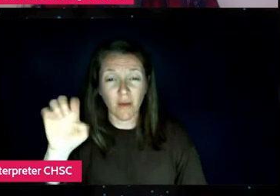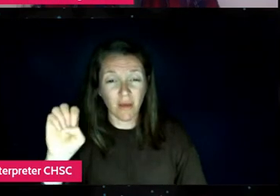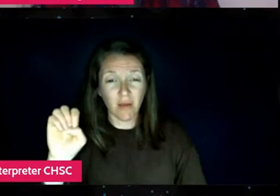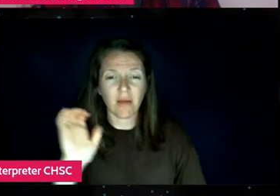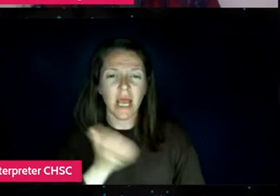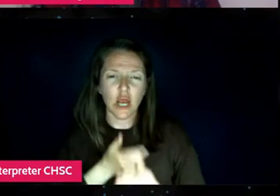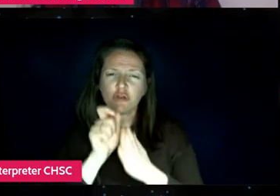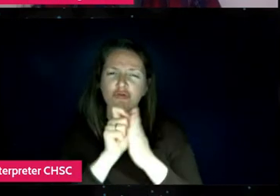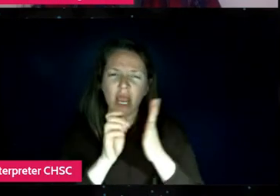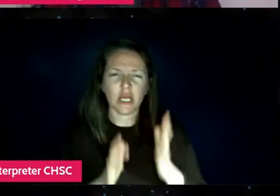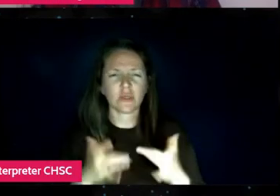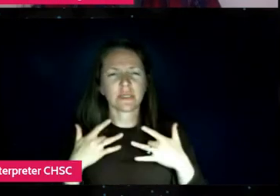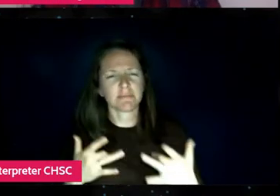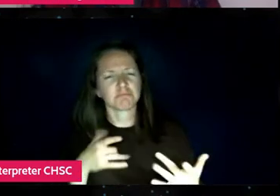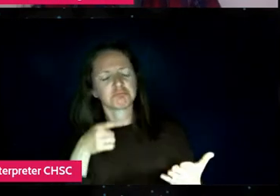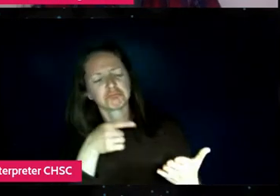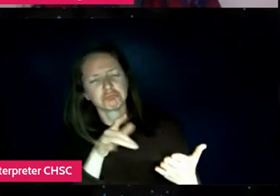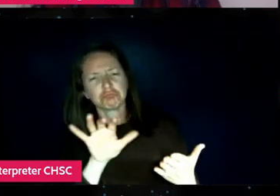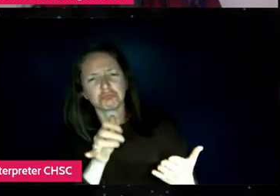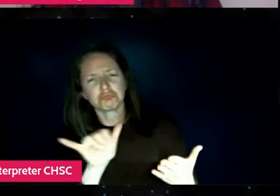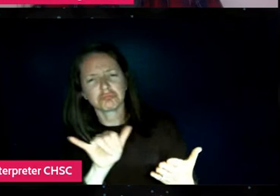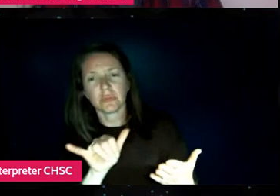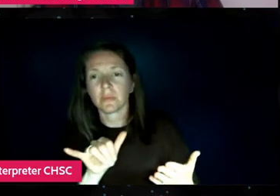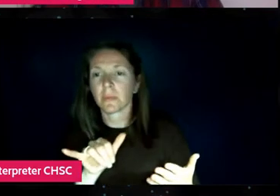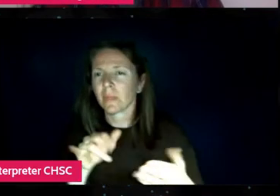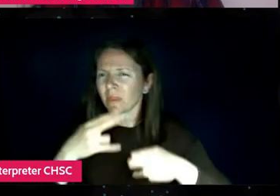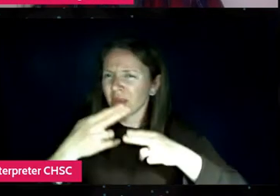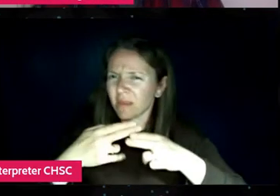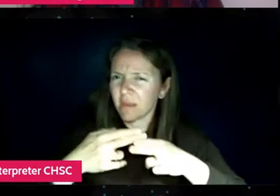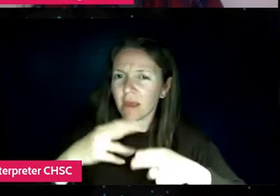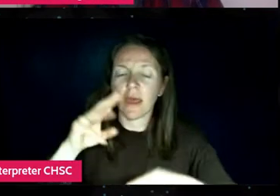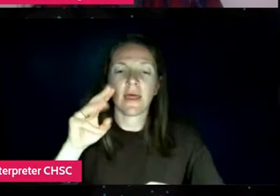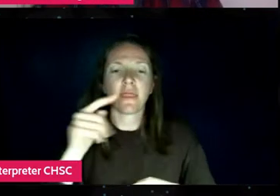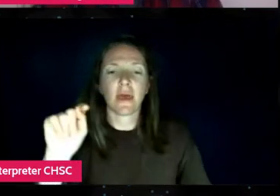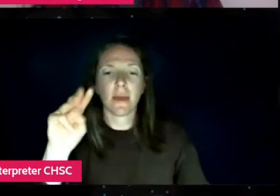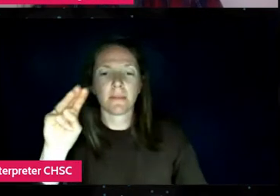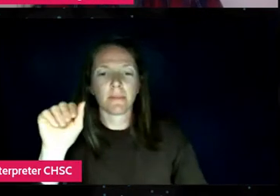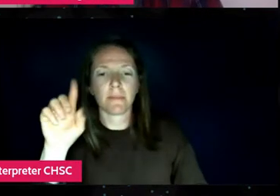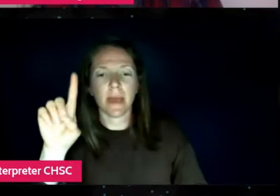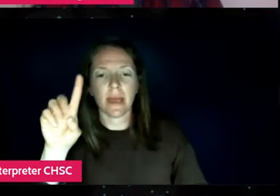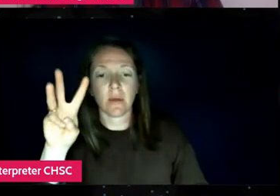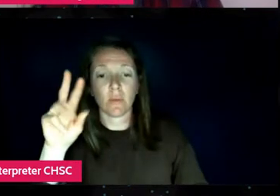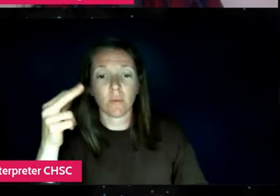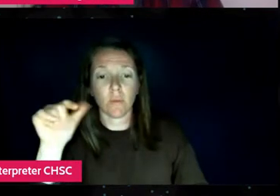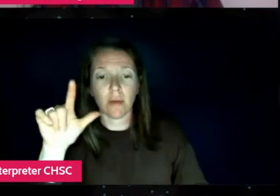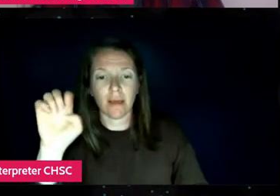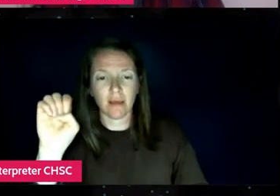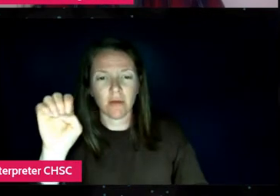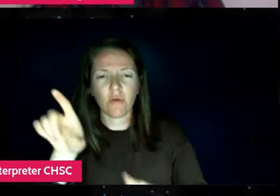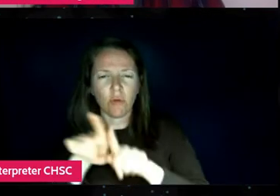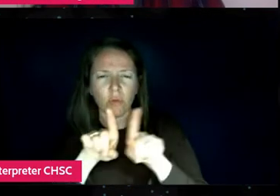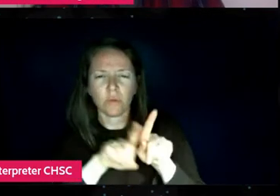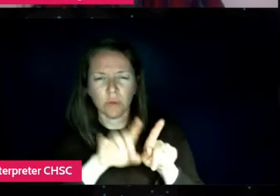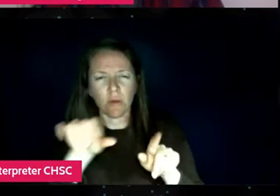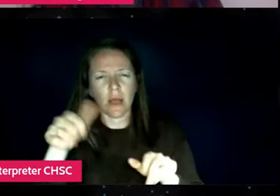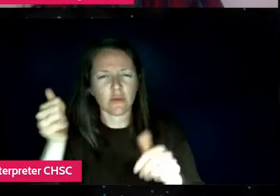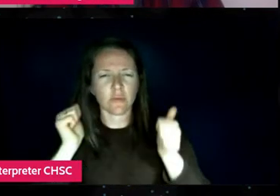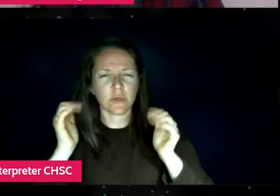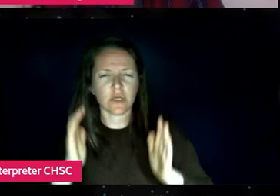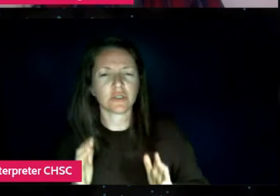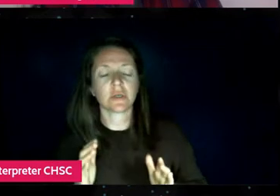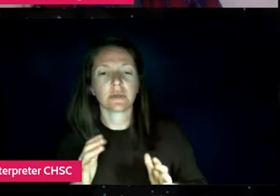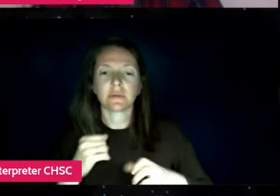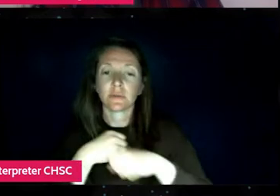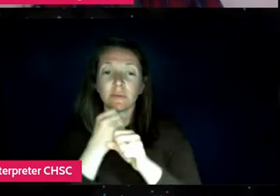kind of gravitated towards as well. Say the name again. It's called The Mad Whale. That was also a USC production. That was created in that